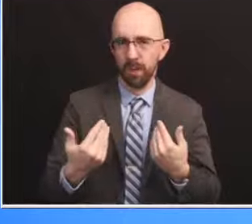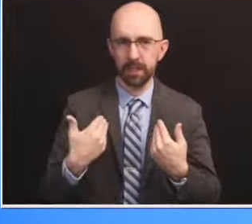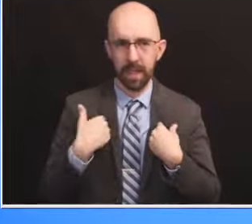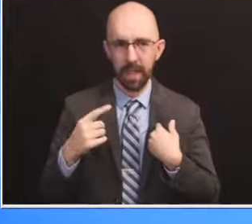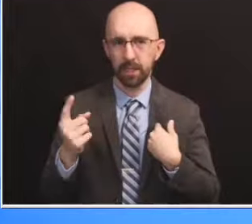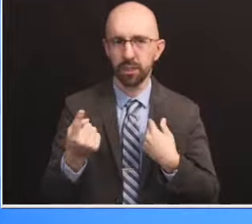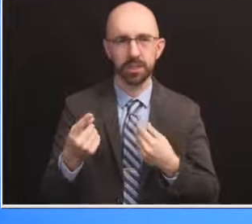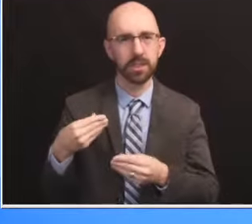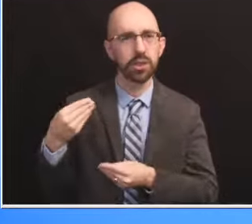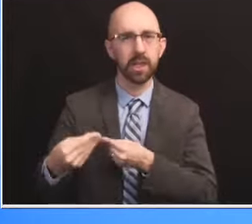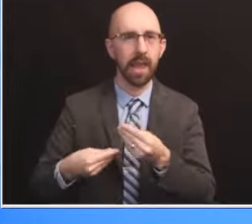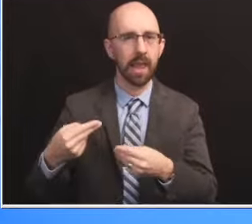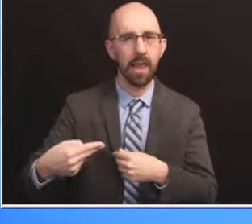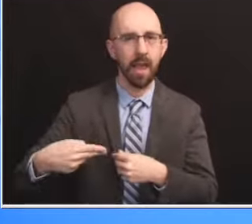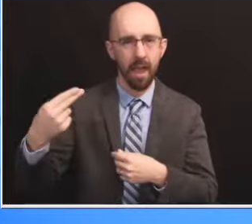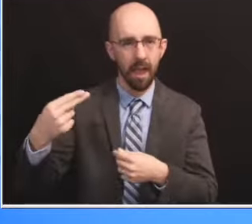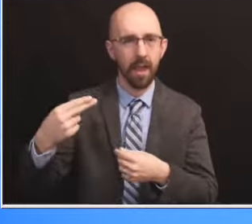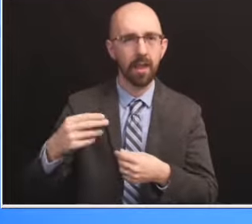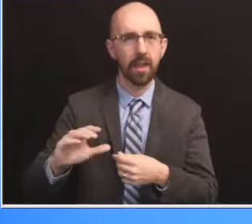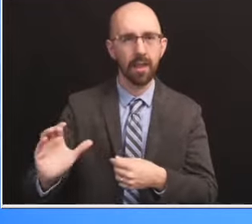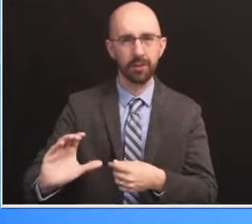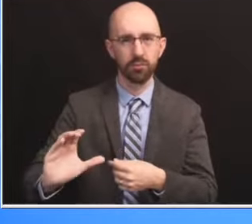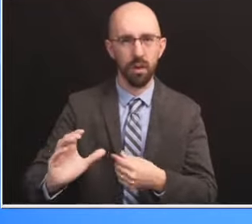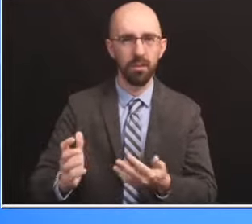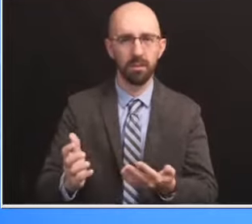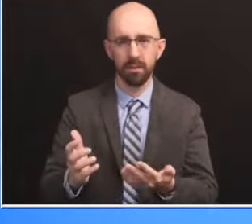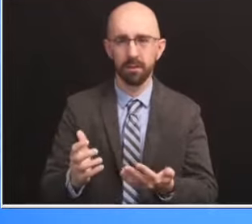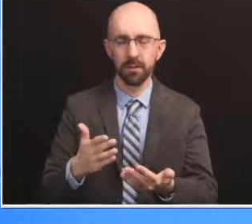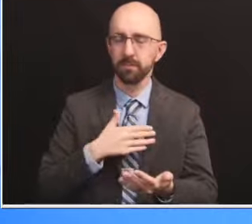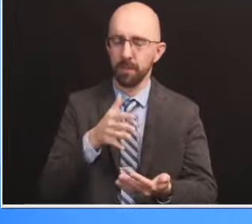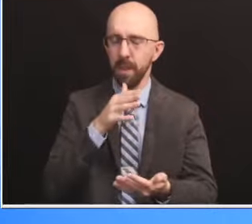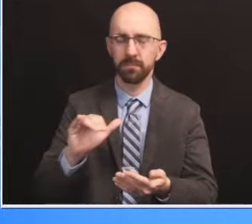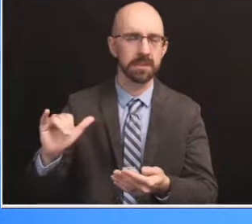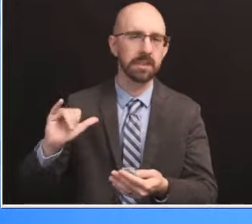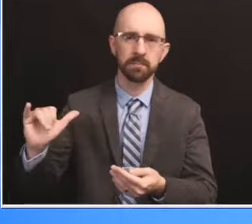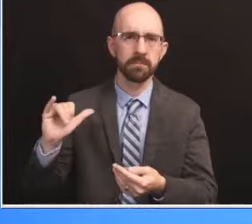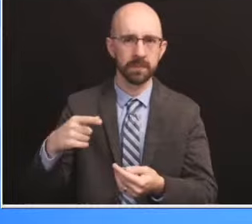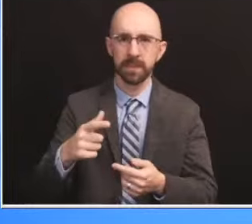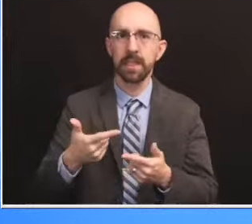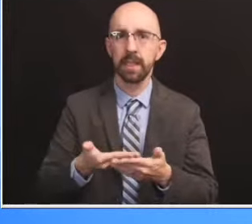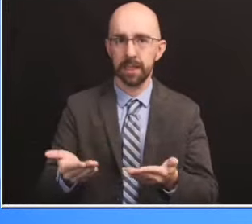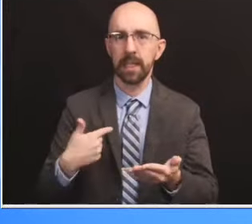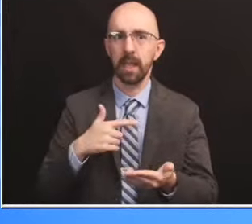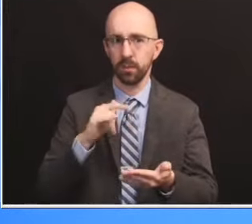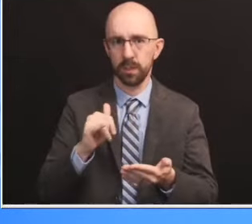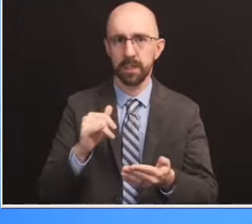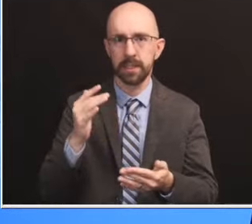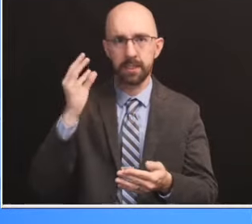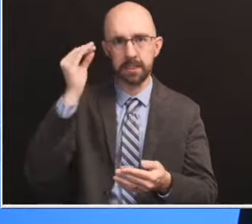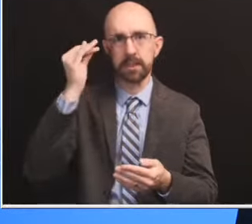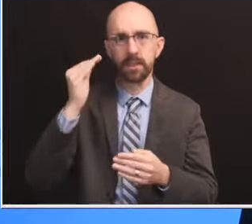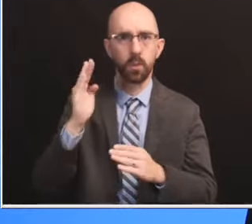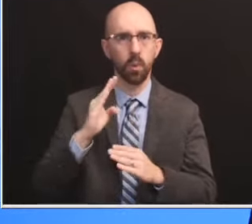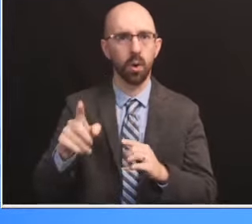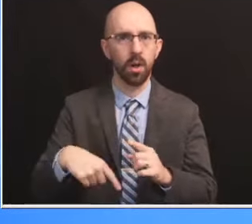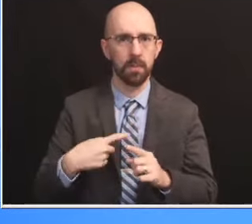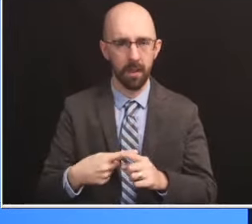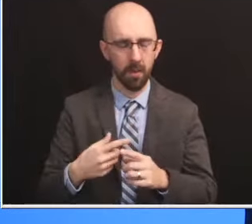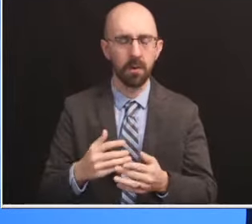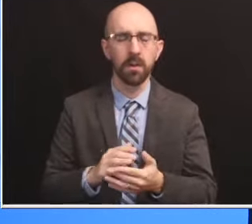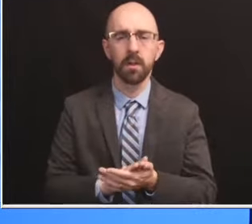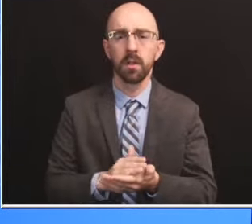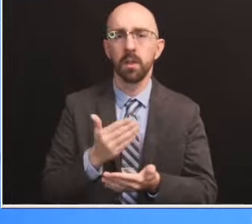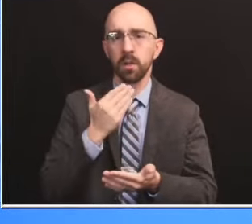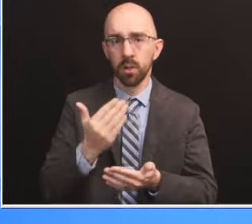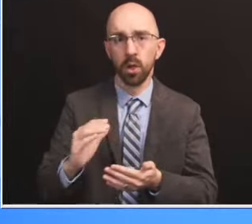genetically high cholesterol, as my mom did, right? So this is a thing that I really worry about. And the good cholesterol